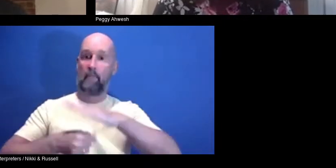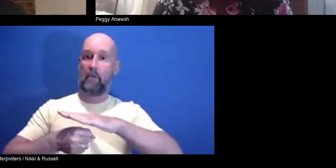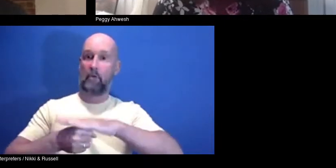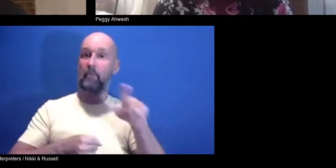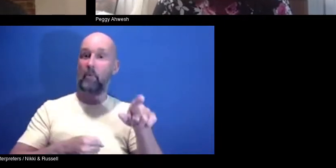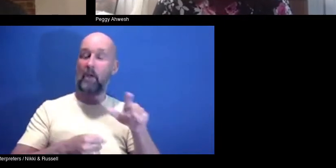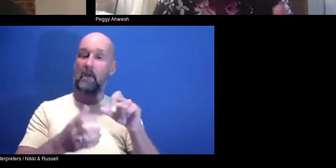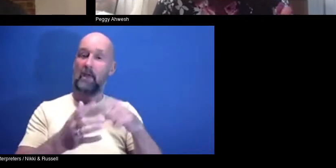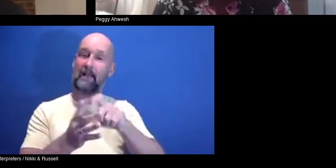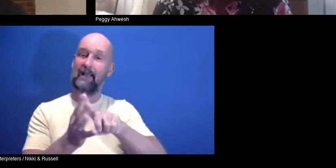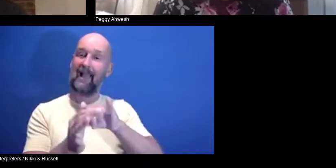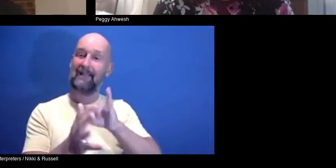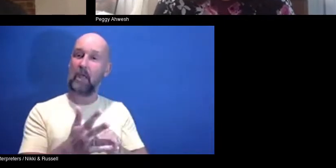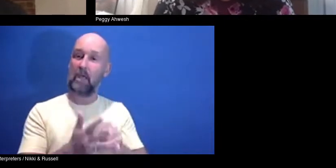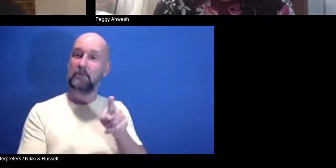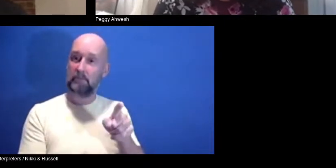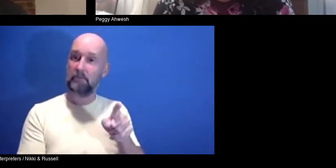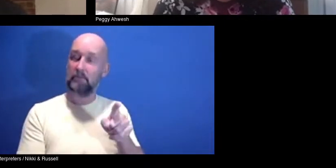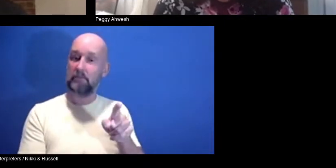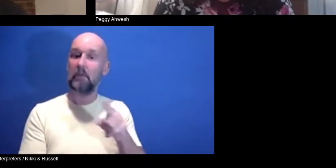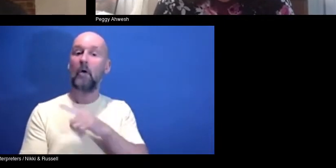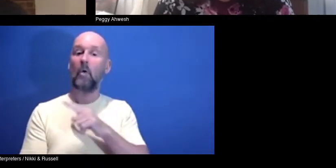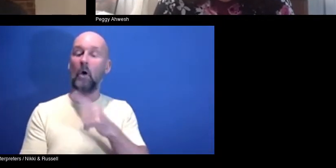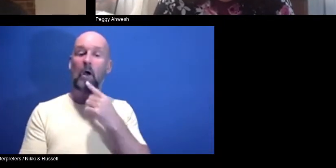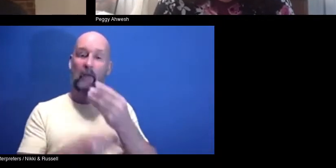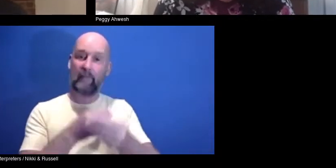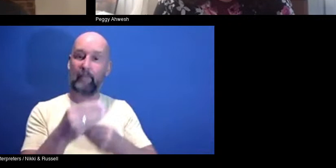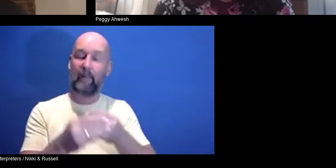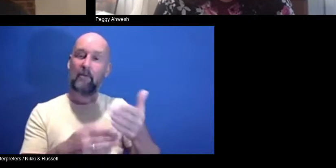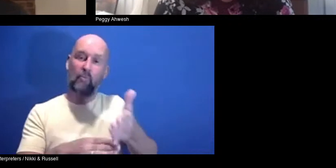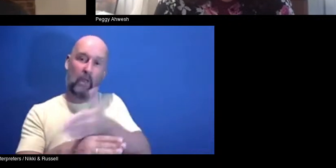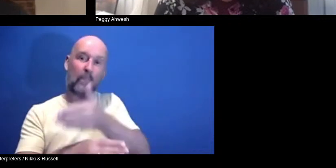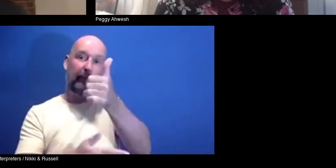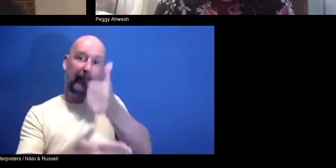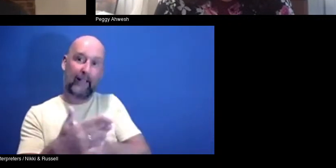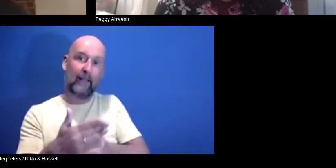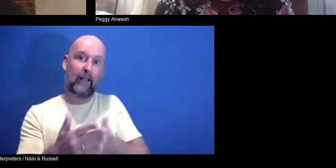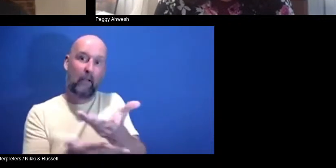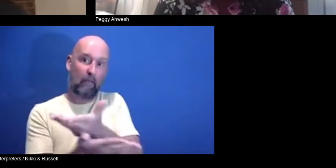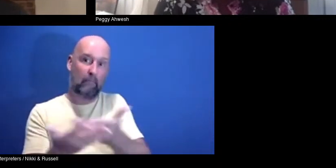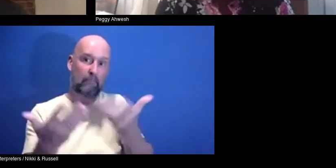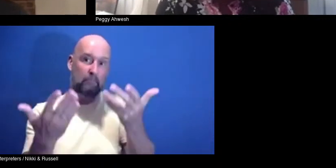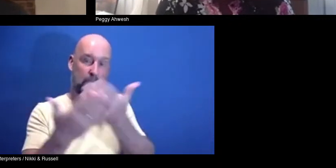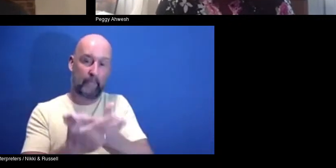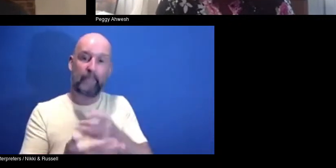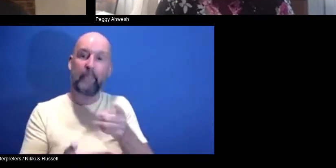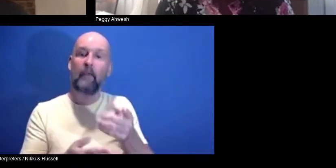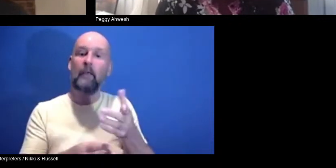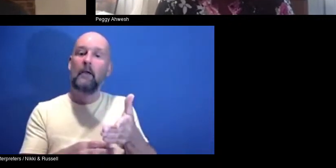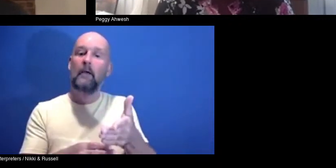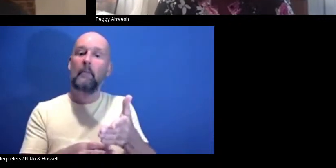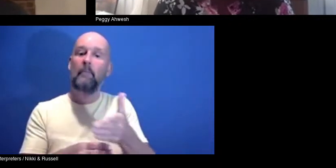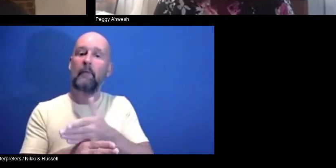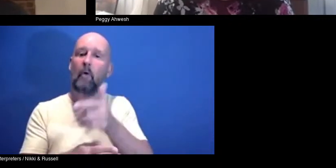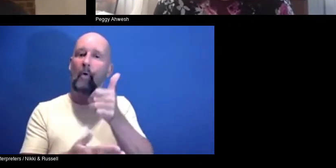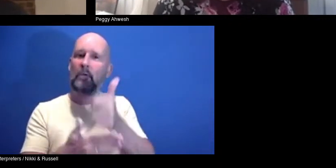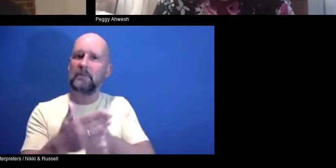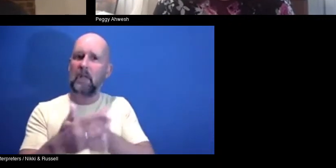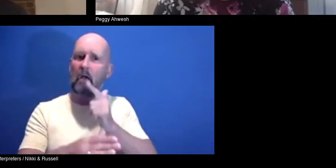Kansas. And as I was saying at the very beginning, or before the cameras rolled, I